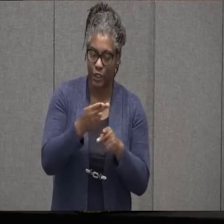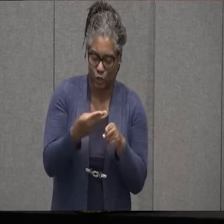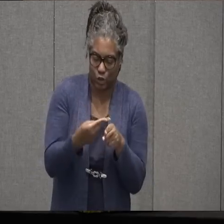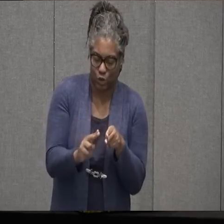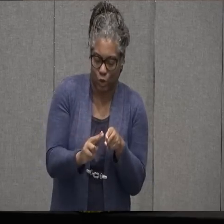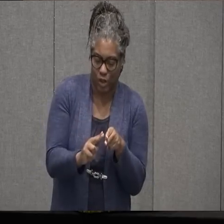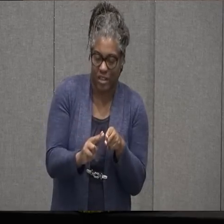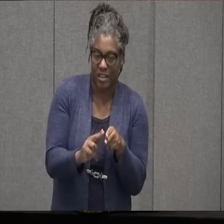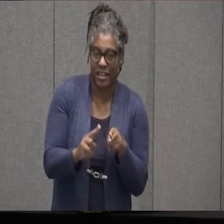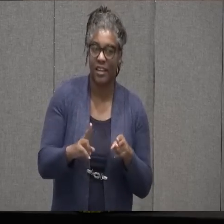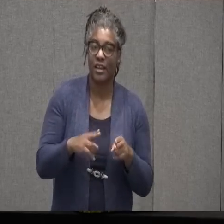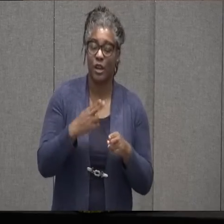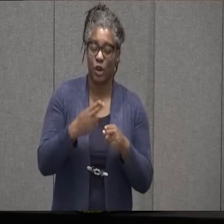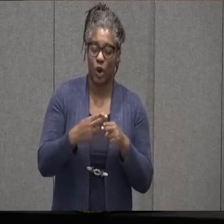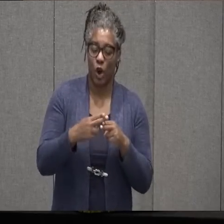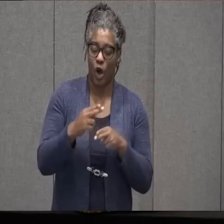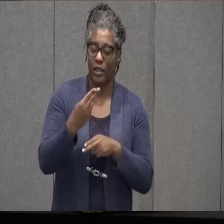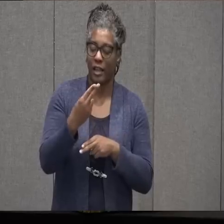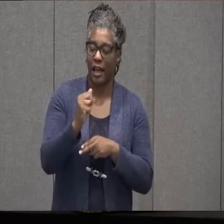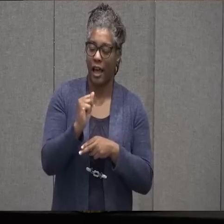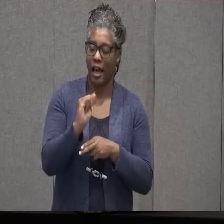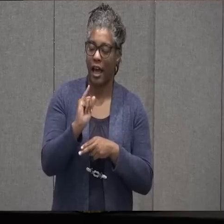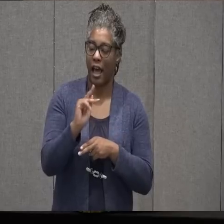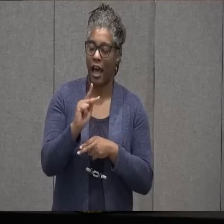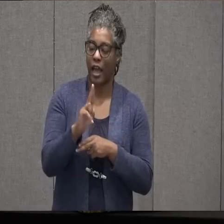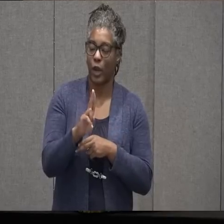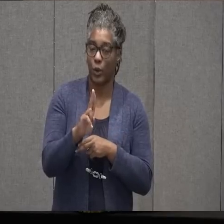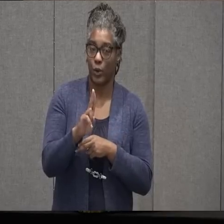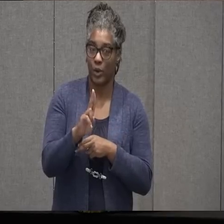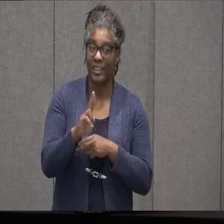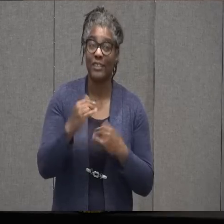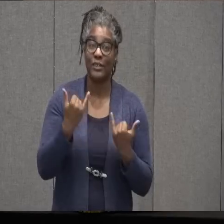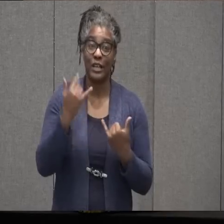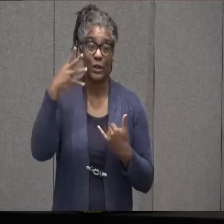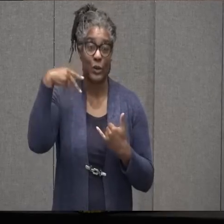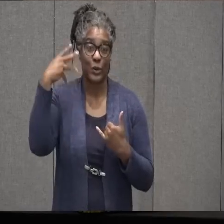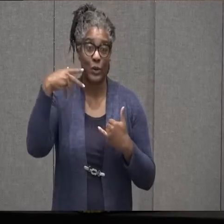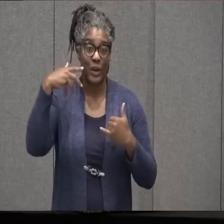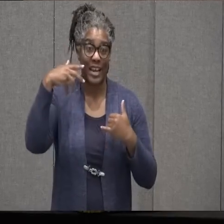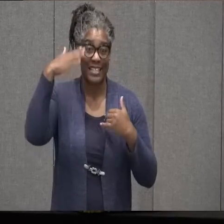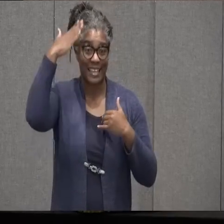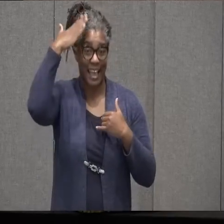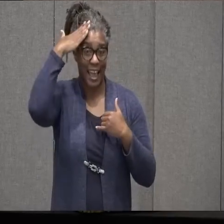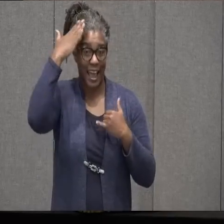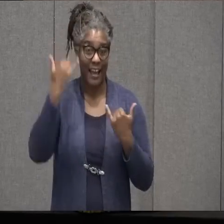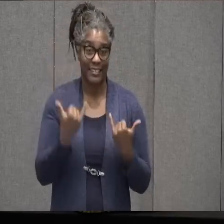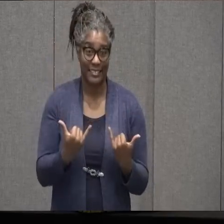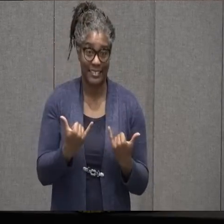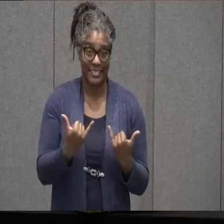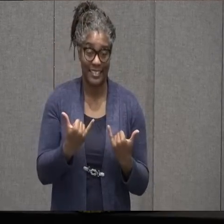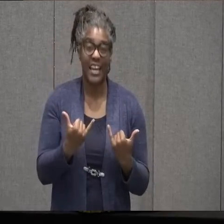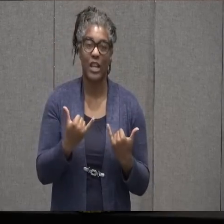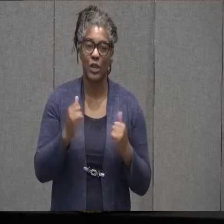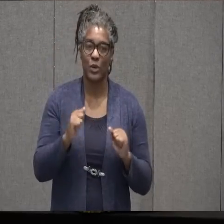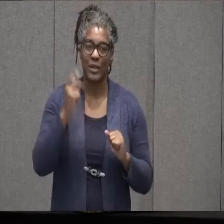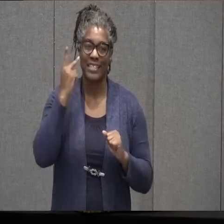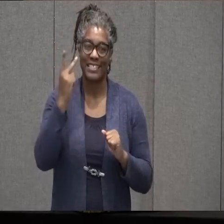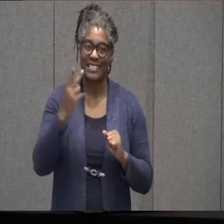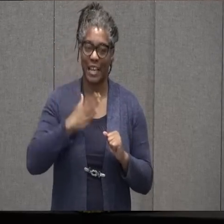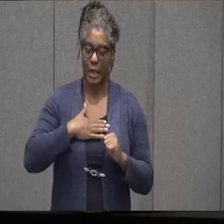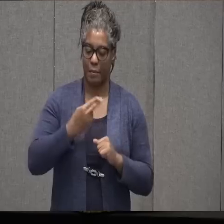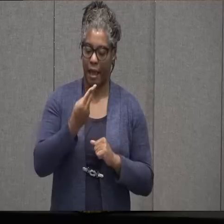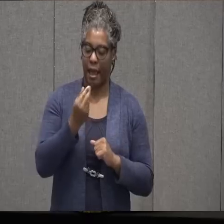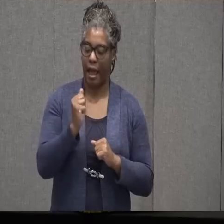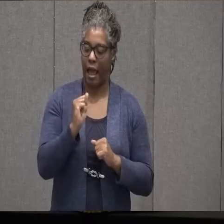have hat day, you can see that I am wearing my haiku hat because that's going to help me think about